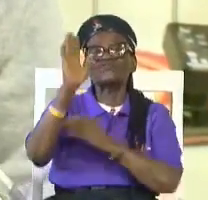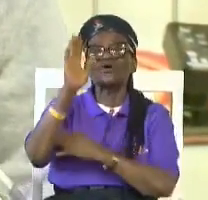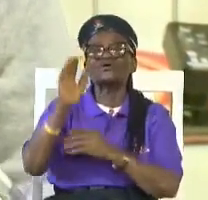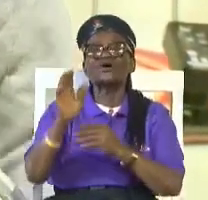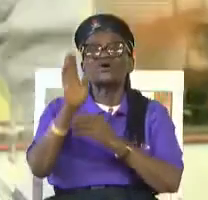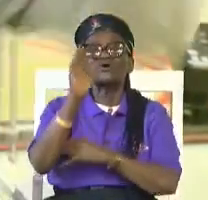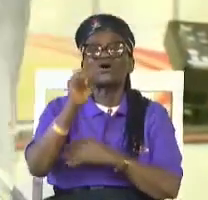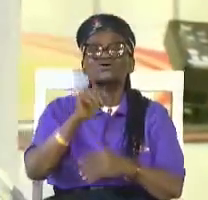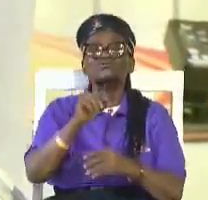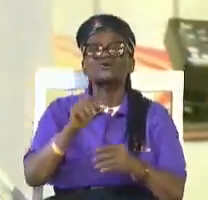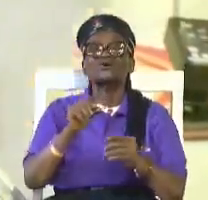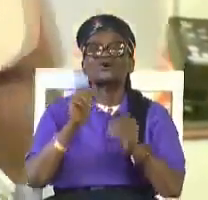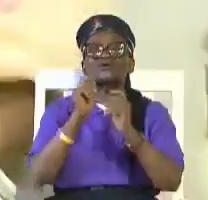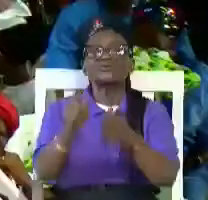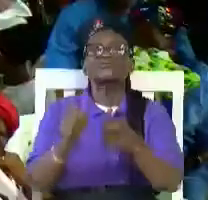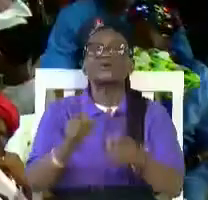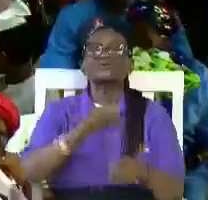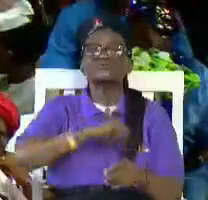Praise the Lord.